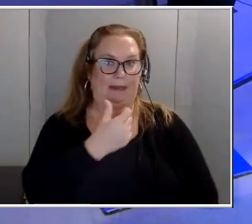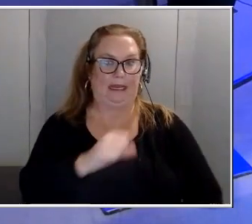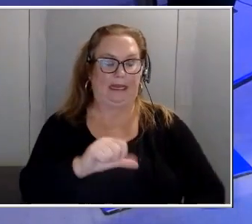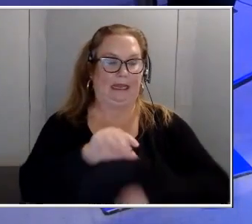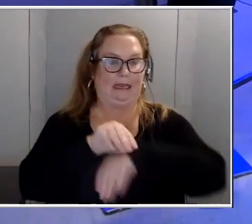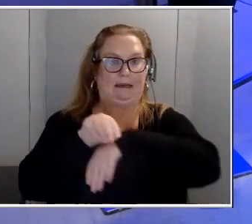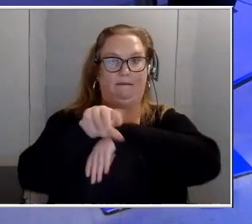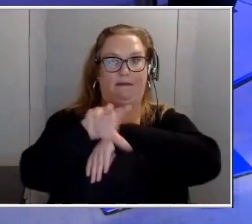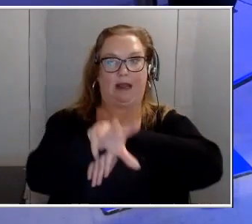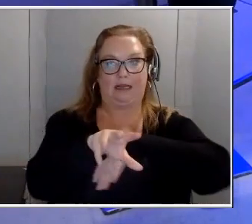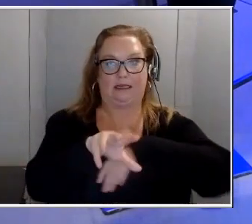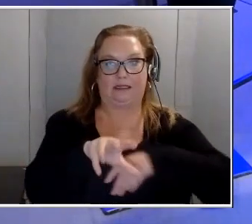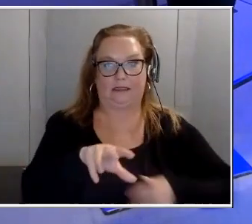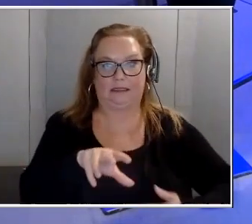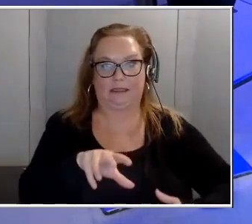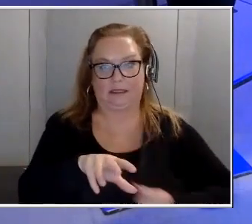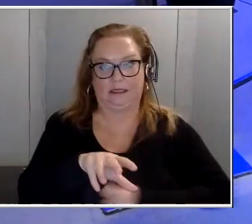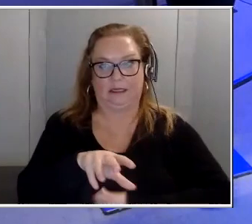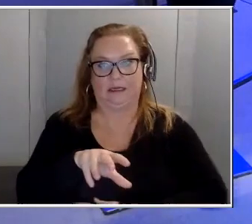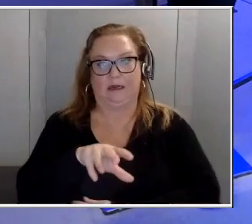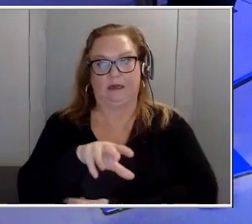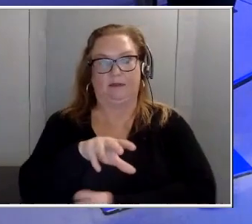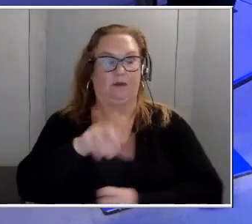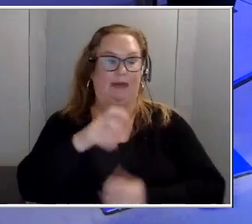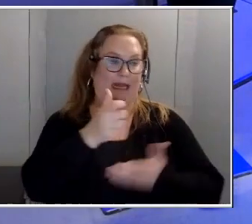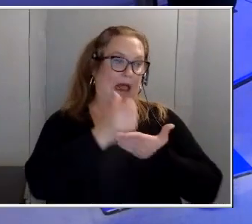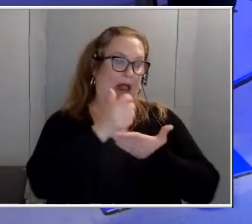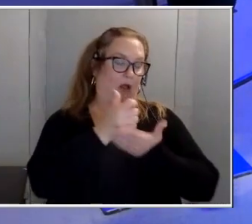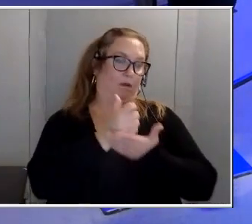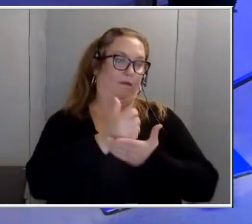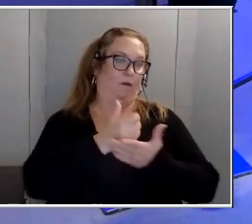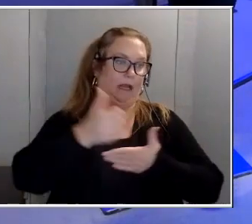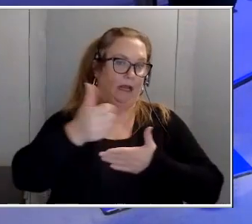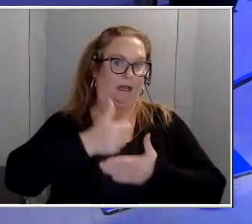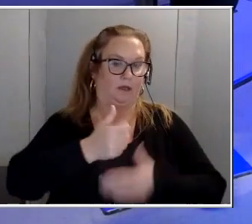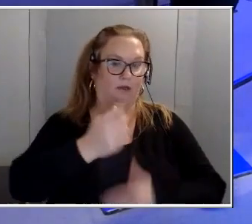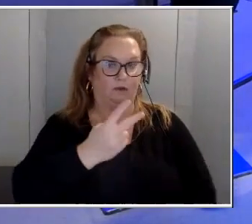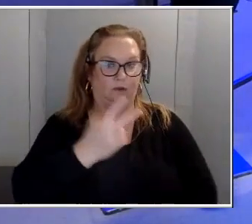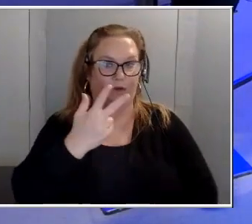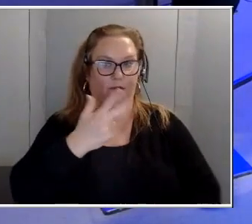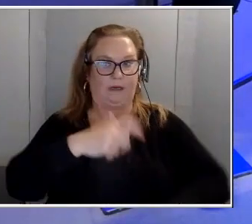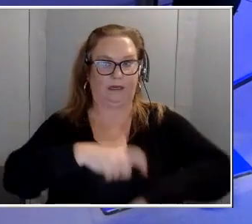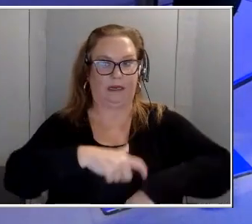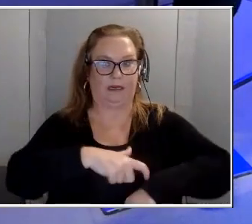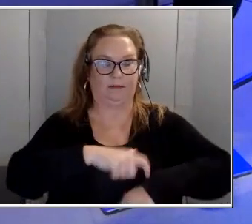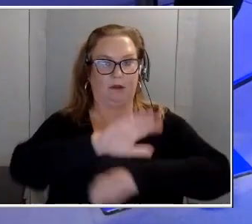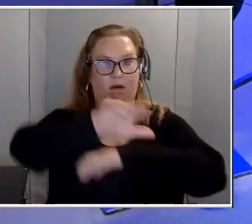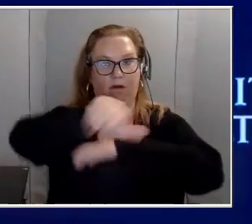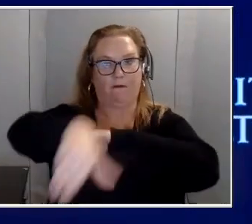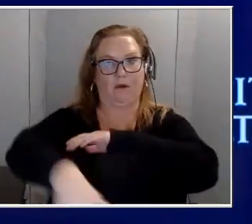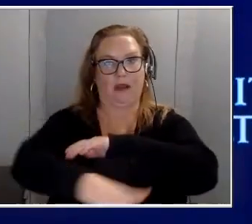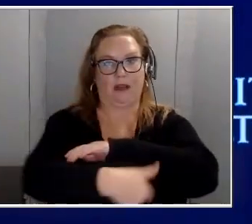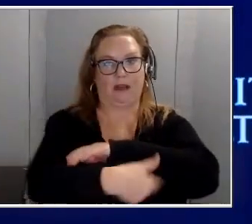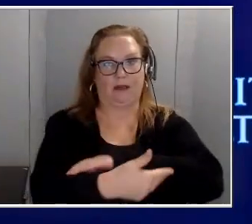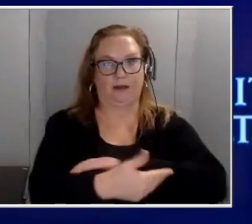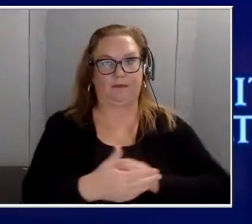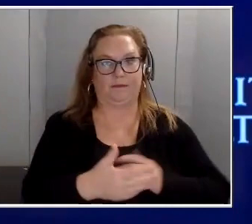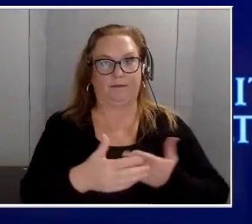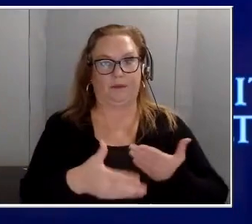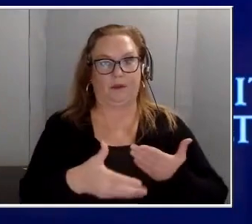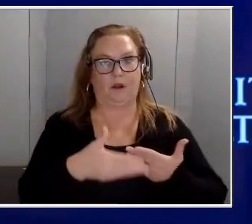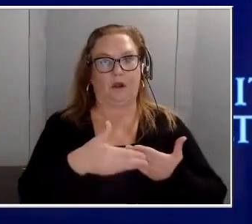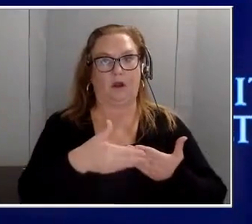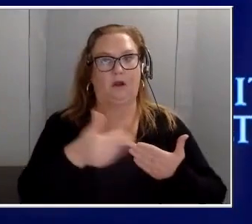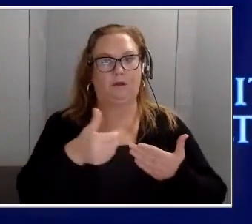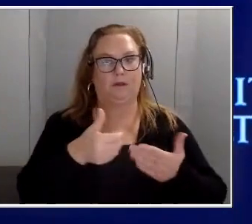on if we know we need to seek help if we're getting up 2-3 times a night? Is that normal? Yeah, so almost everybody over the age of